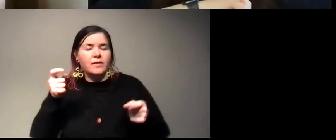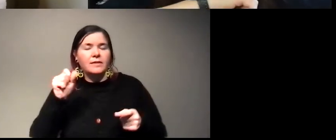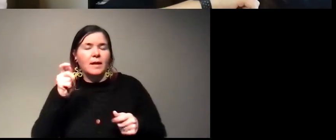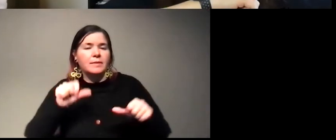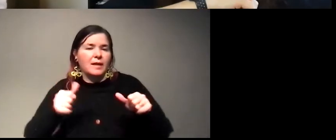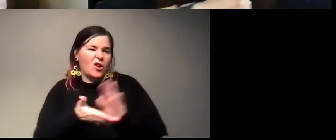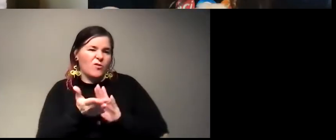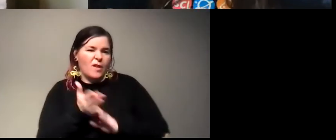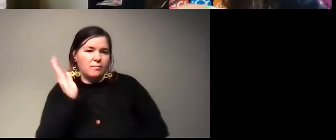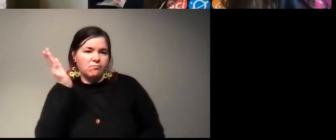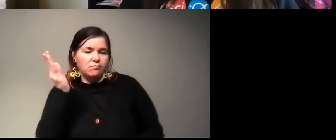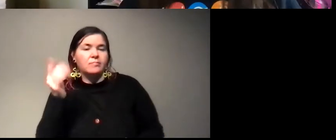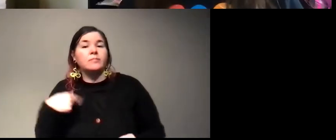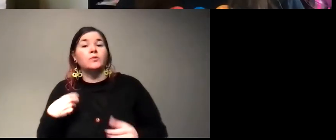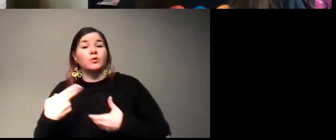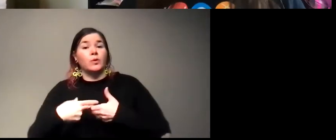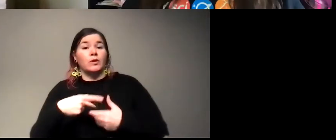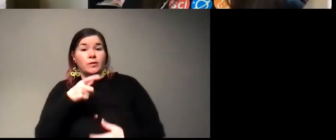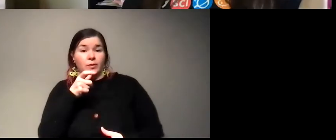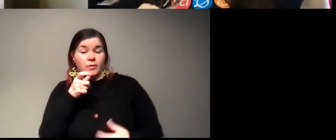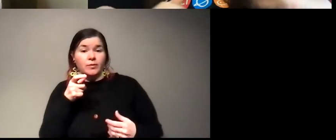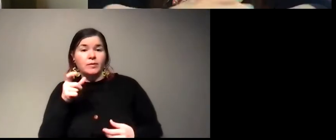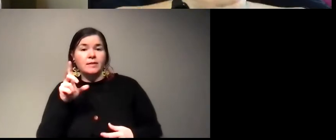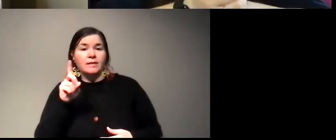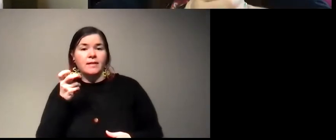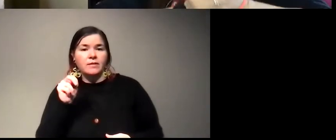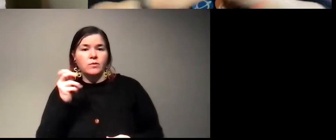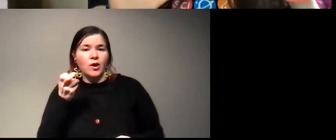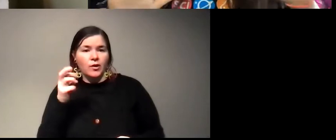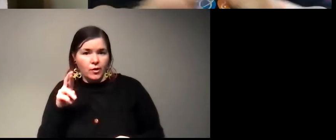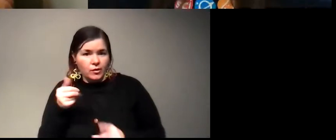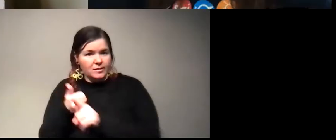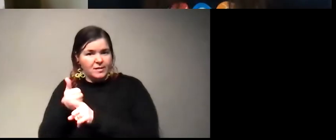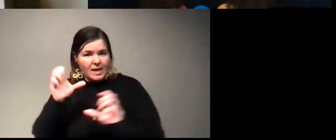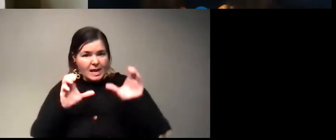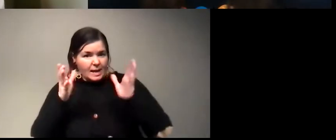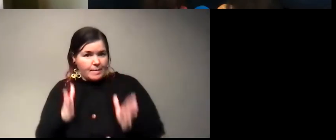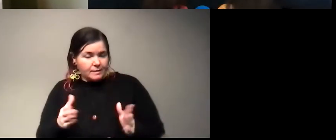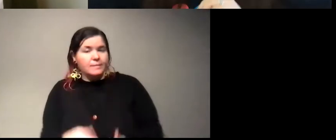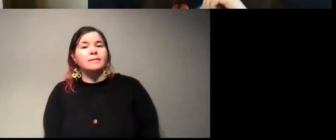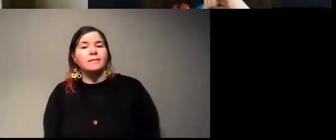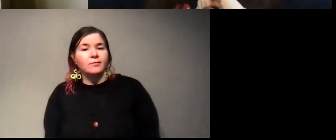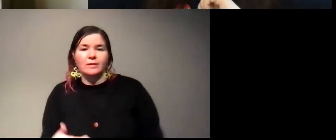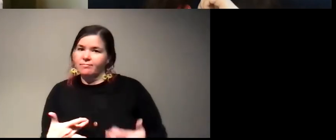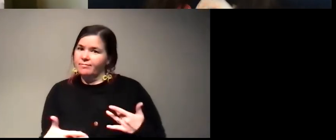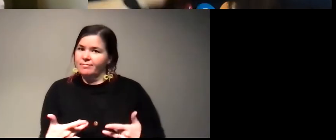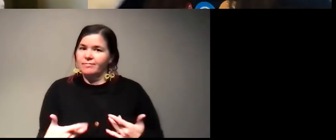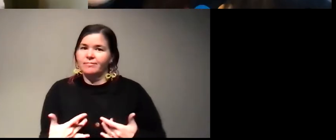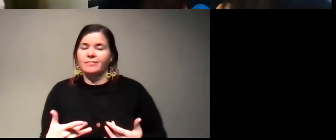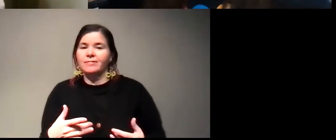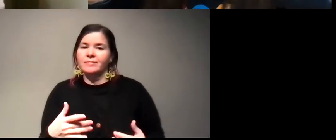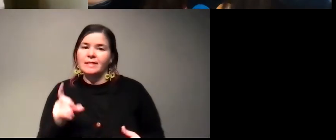run these live sessions. We're joined today by Devin Swiner, a chemist. We're really excited to have Devin